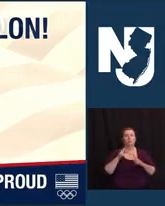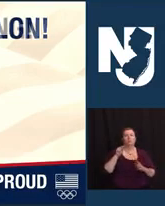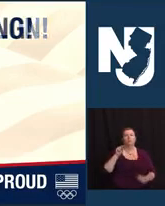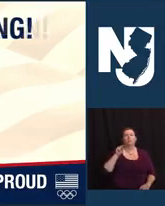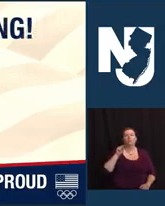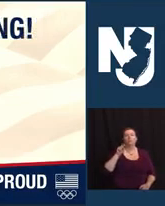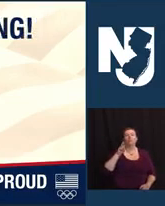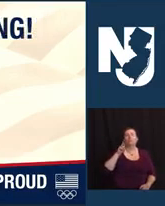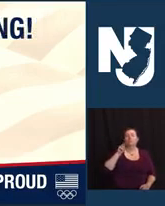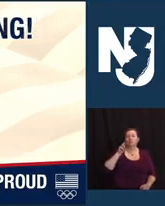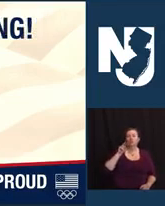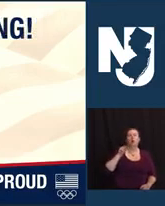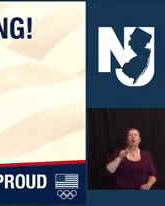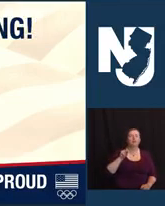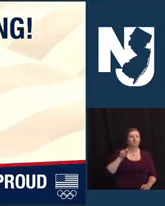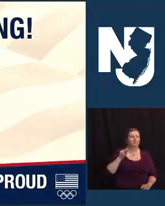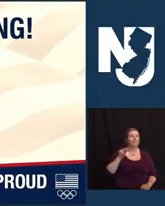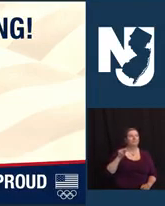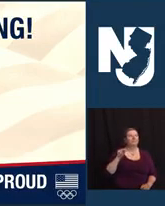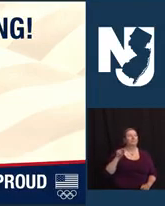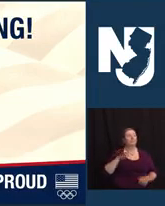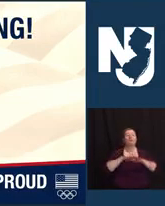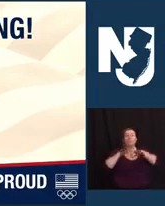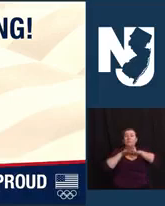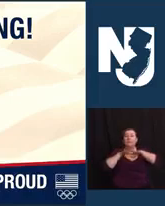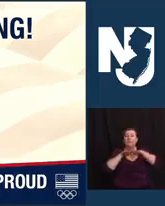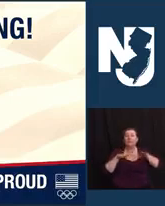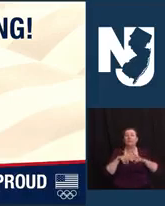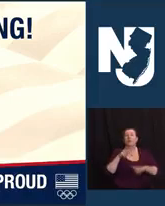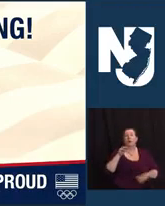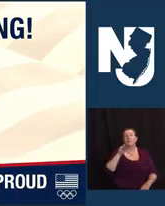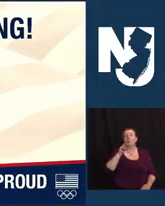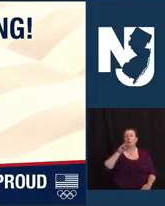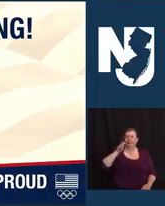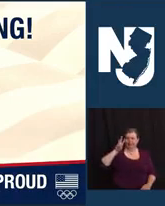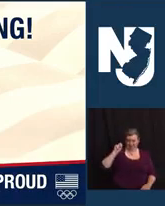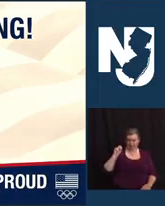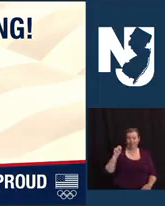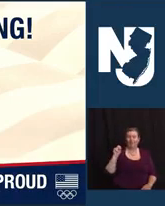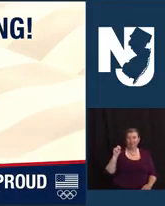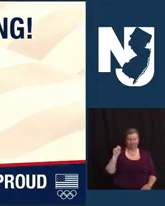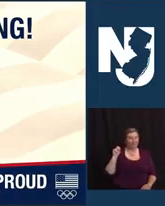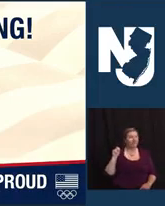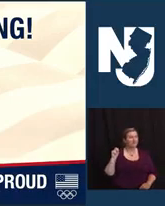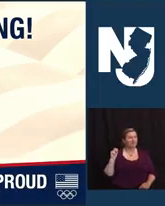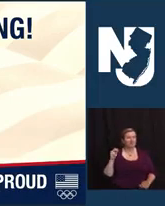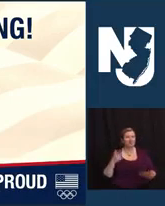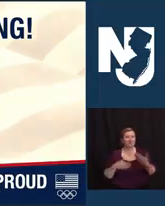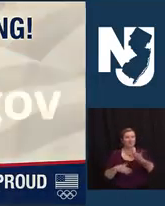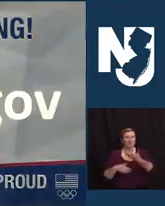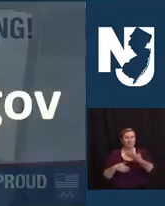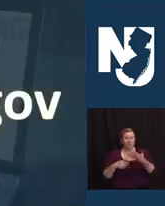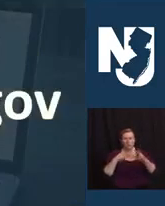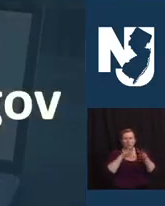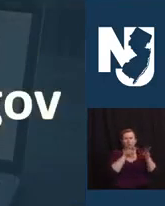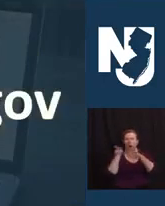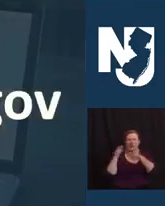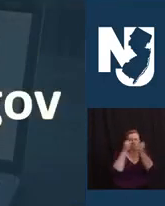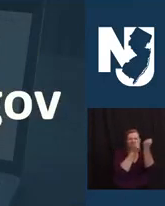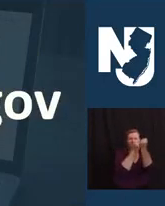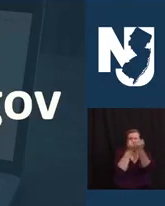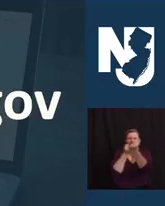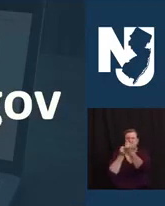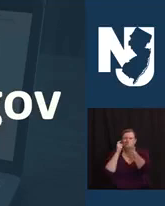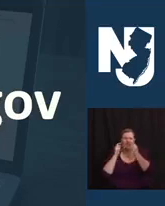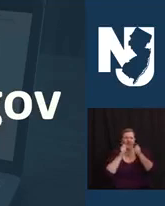pool, Morristown's own Nick Fink. We will be watching and cheering on these athletes and every member of the